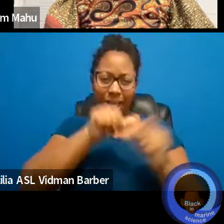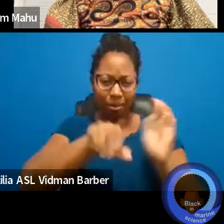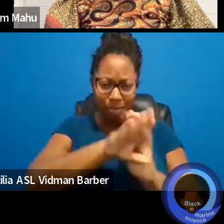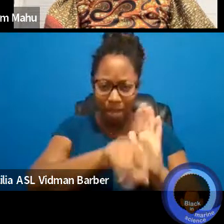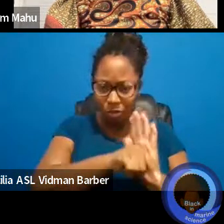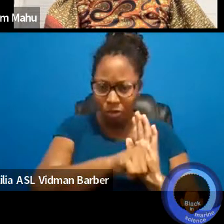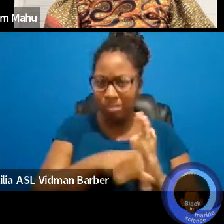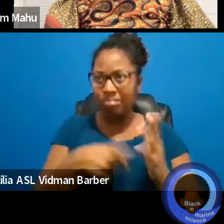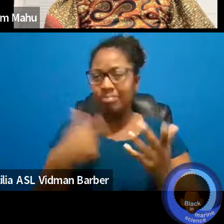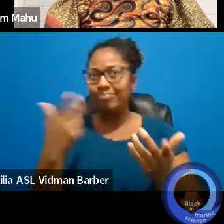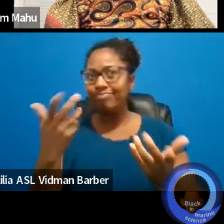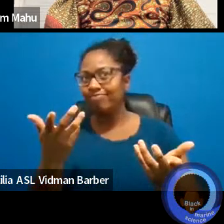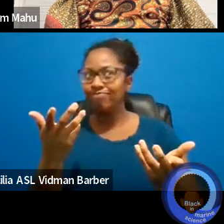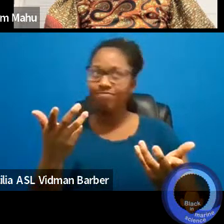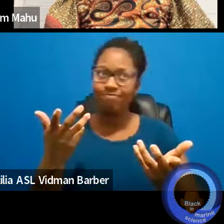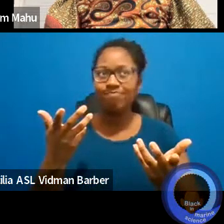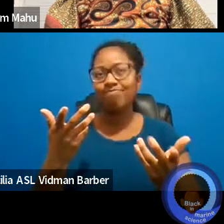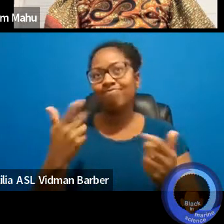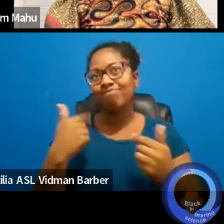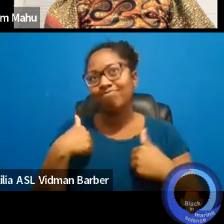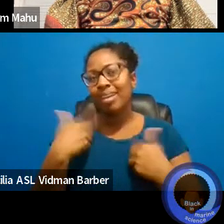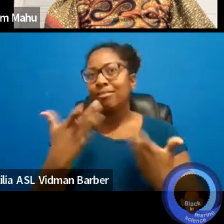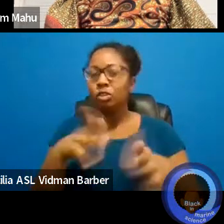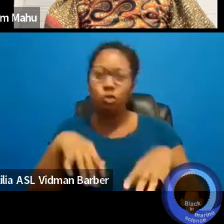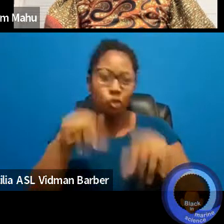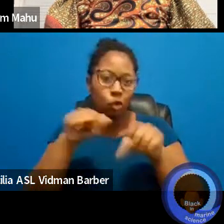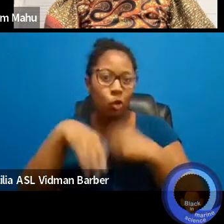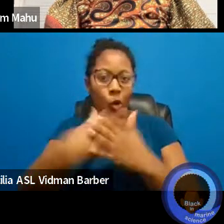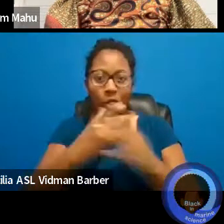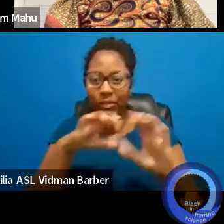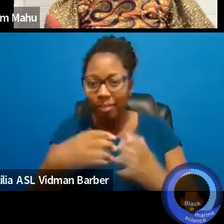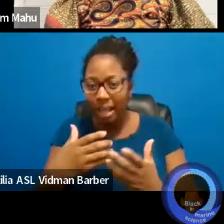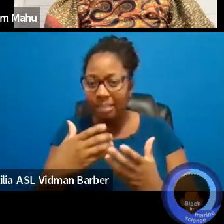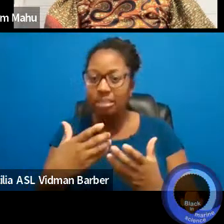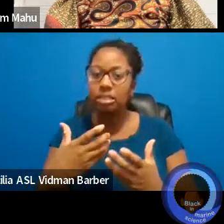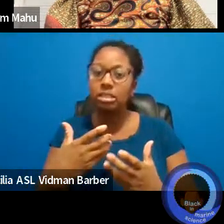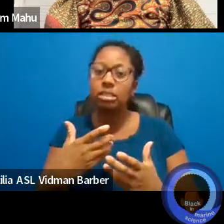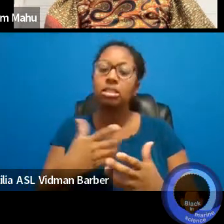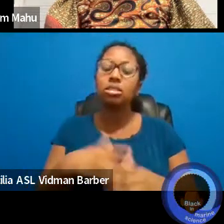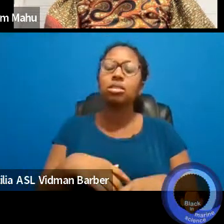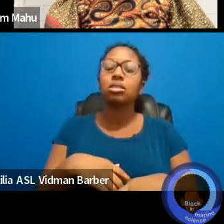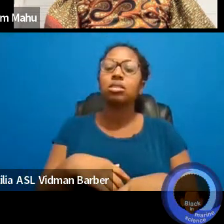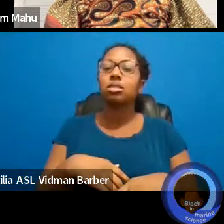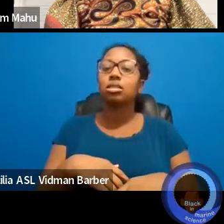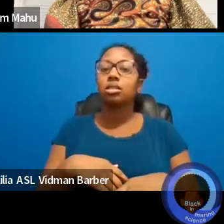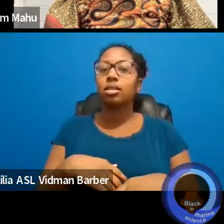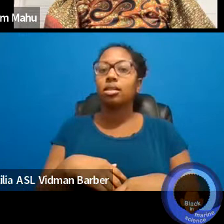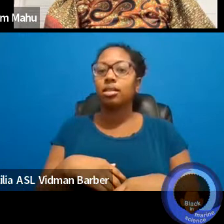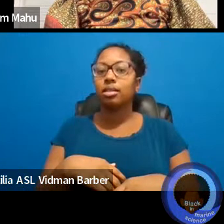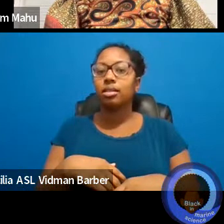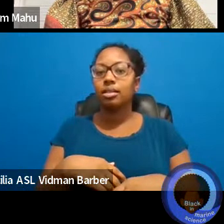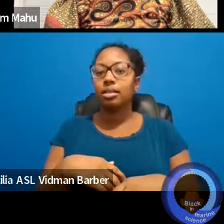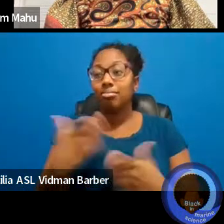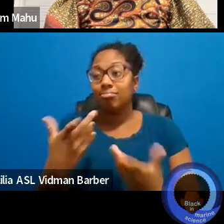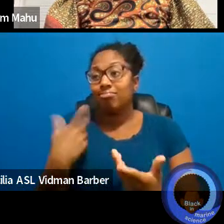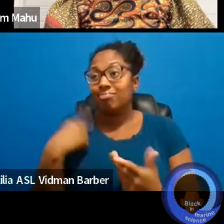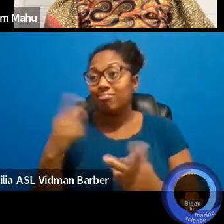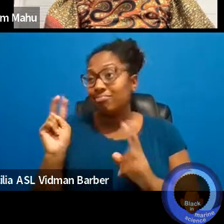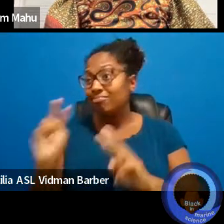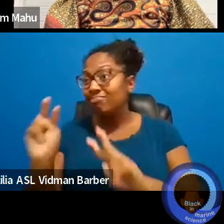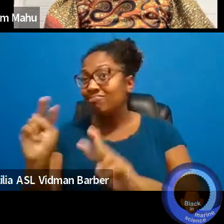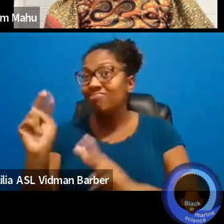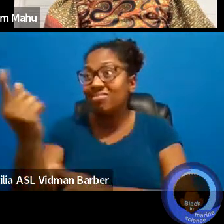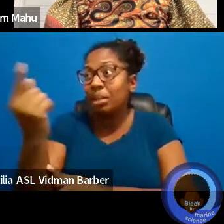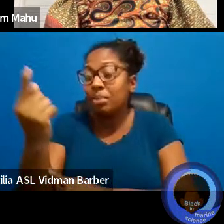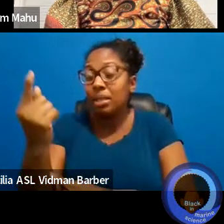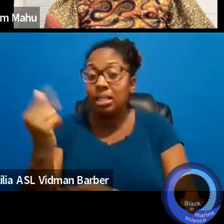had done biology, chemistry, and geology in high school. And I was looking forward to something. In fact, I